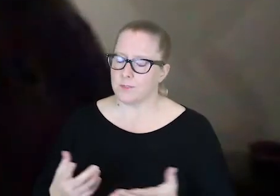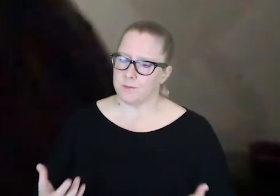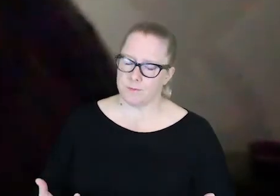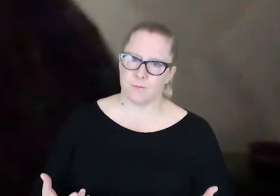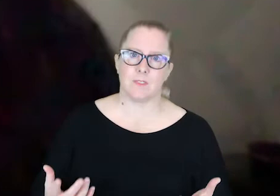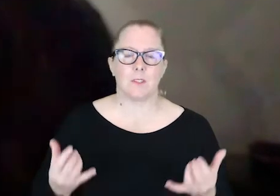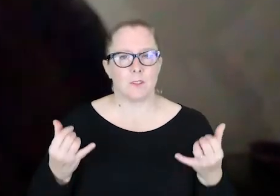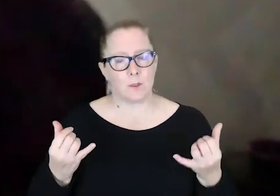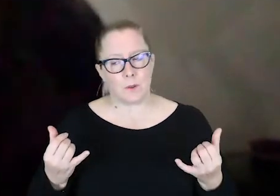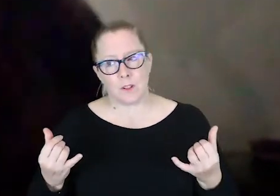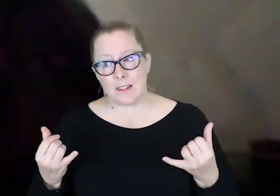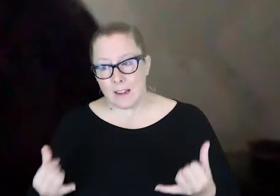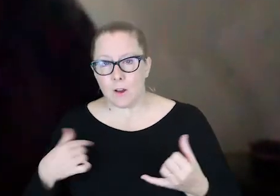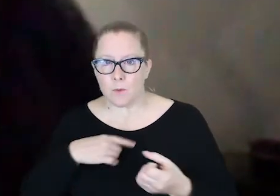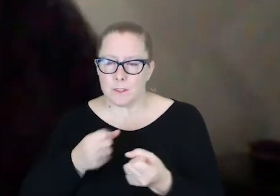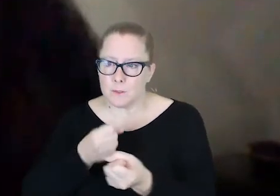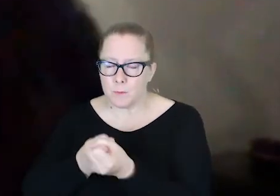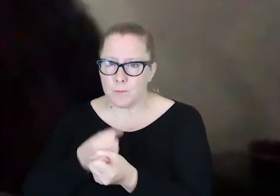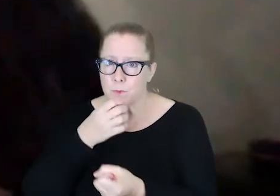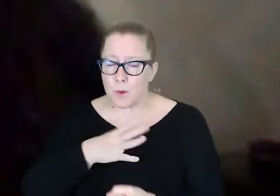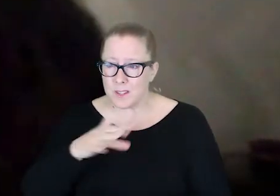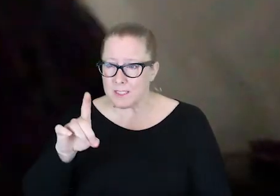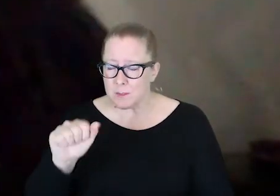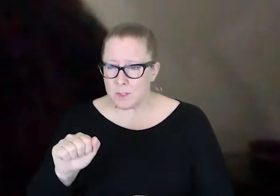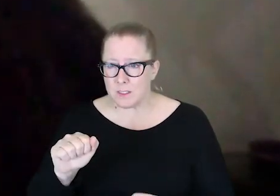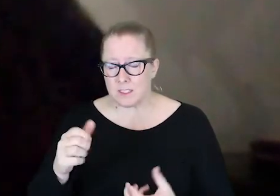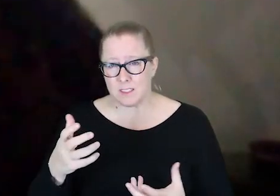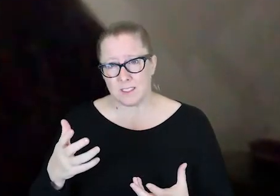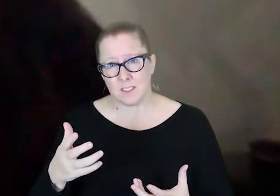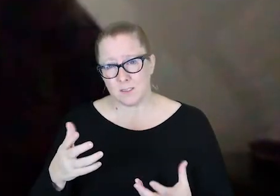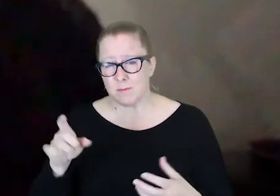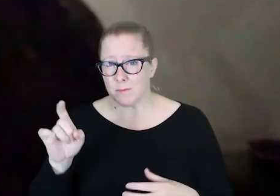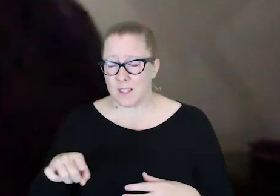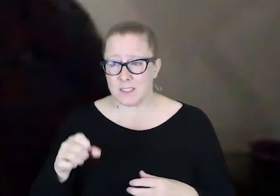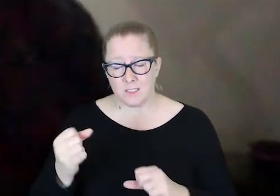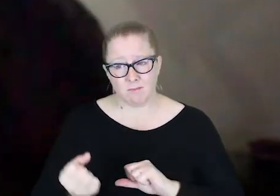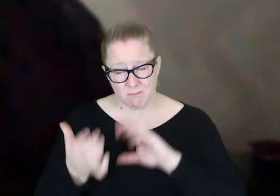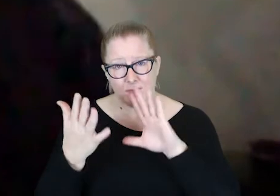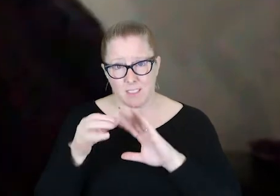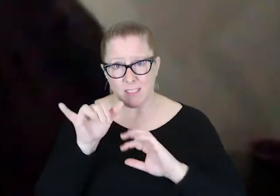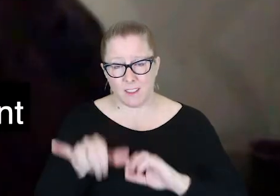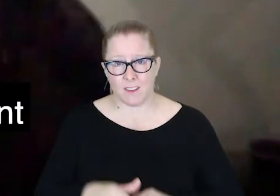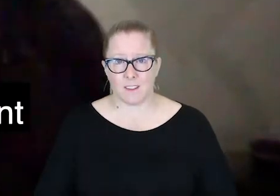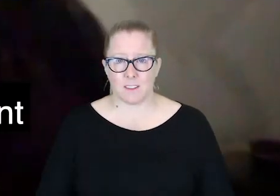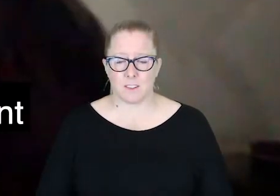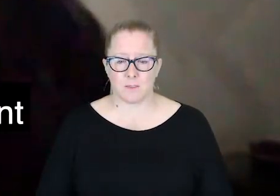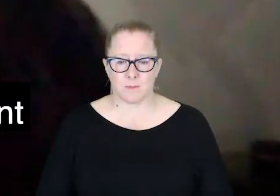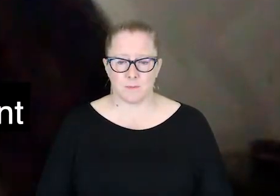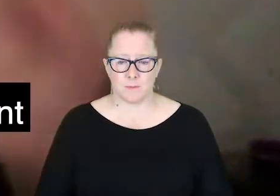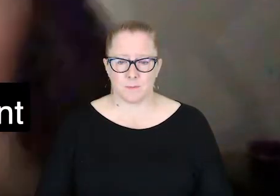that and discussing about that, so how we can support women with disabilities. So that was another challenge which